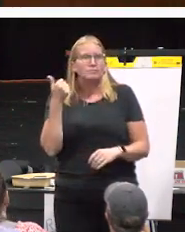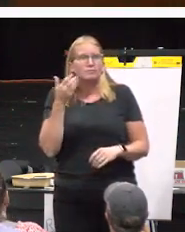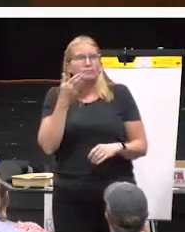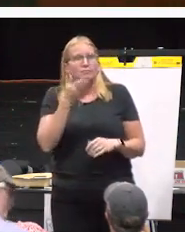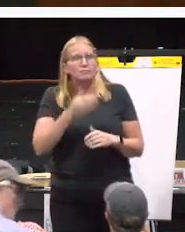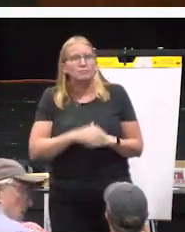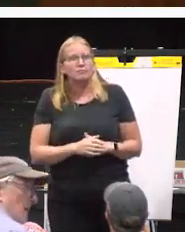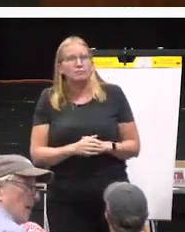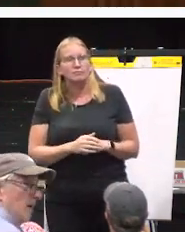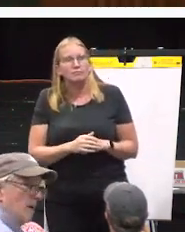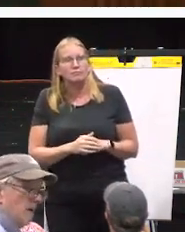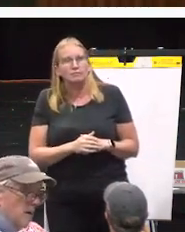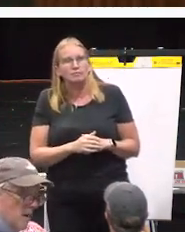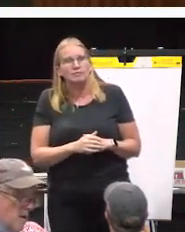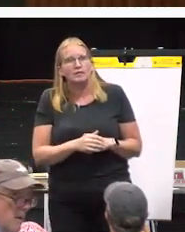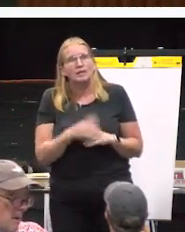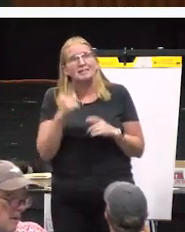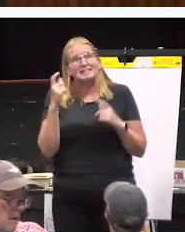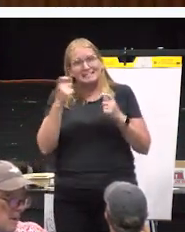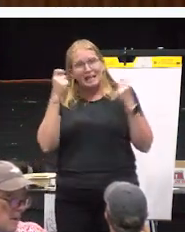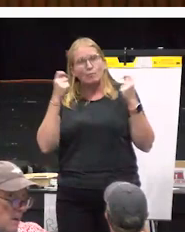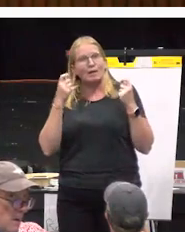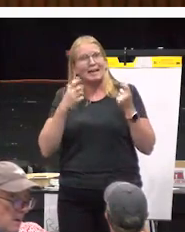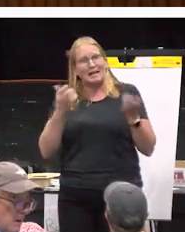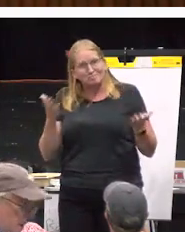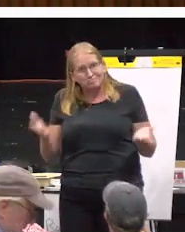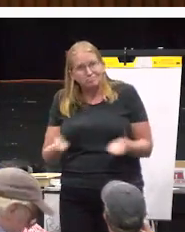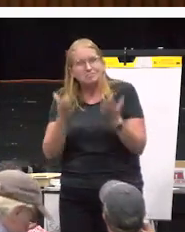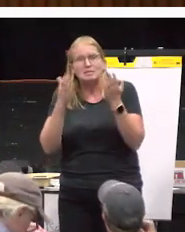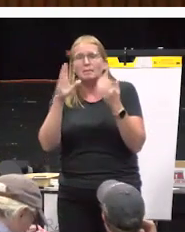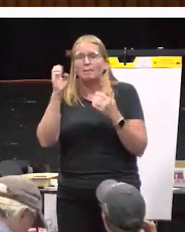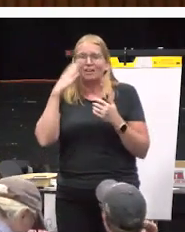Cara. Celebrate and boost Montpelier's